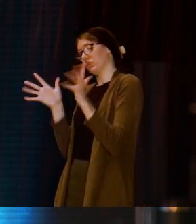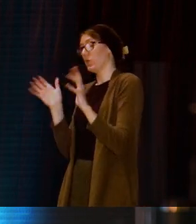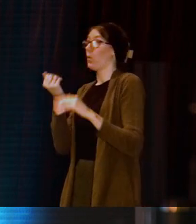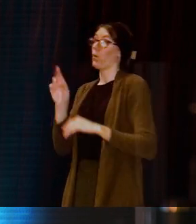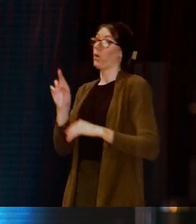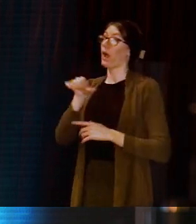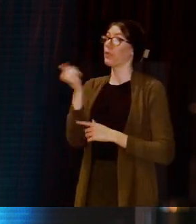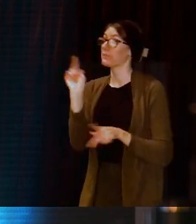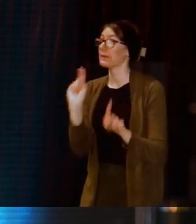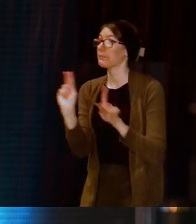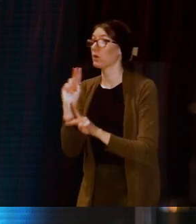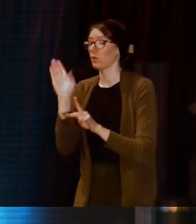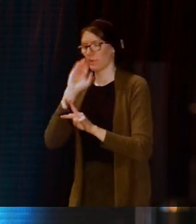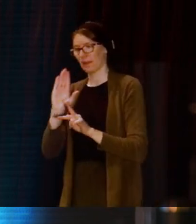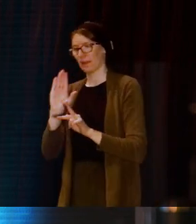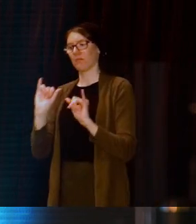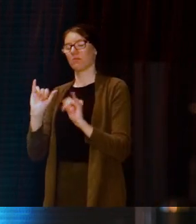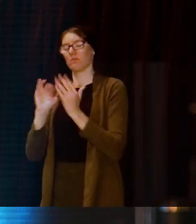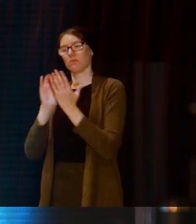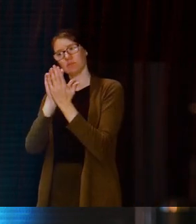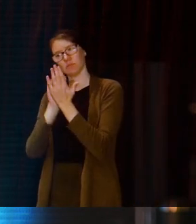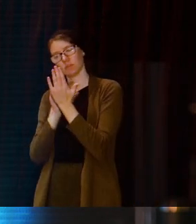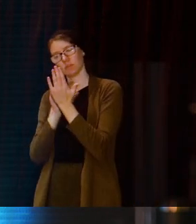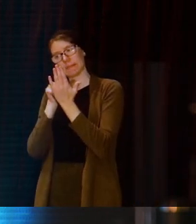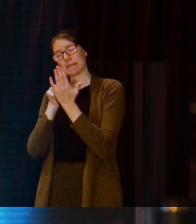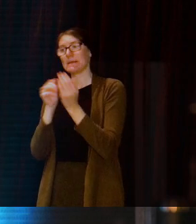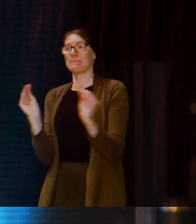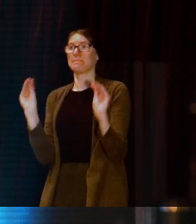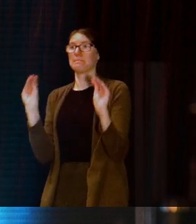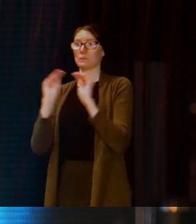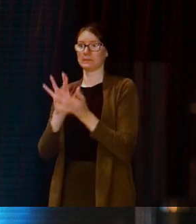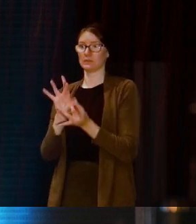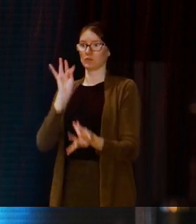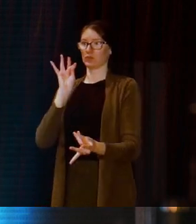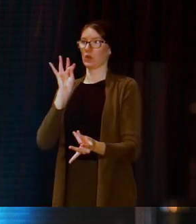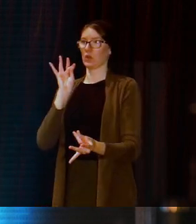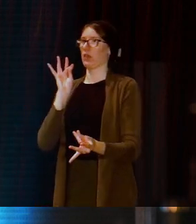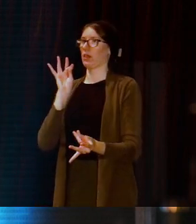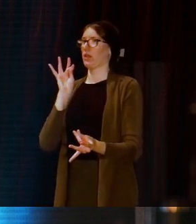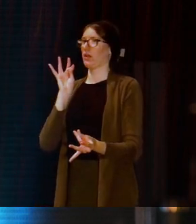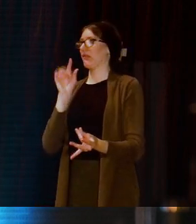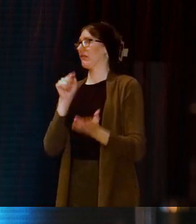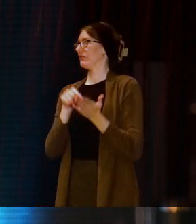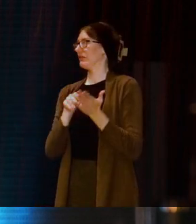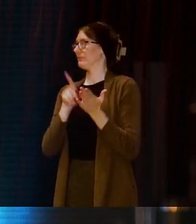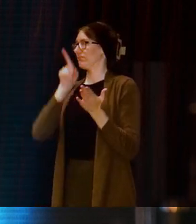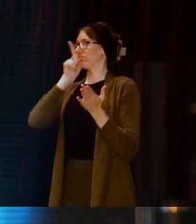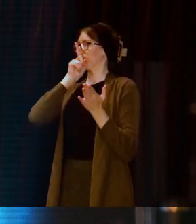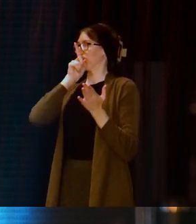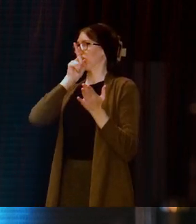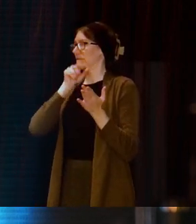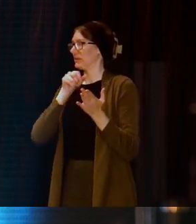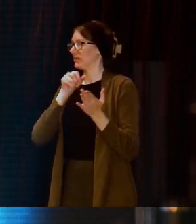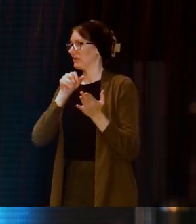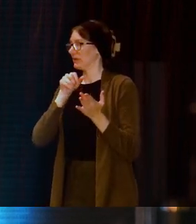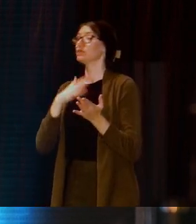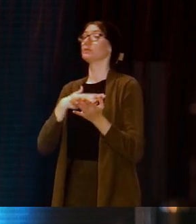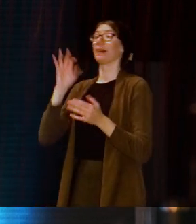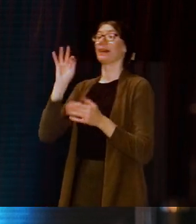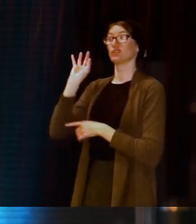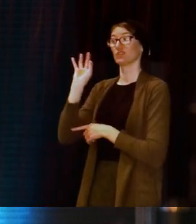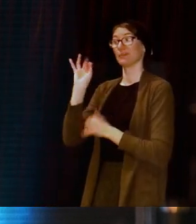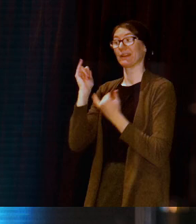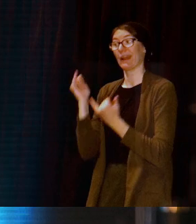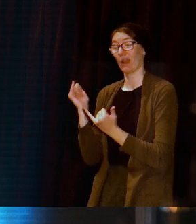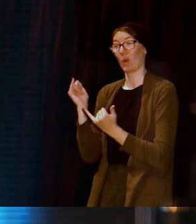take it and they're going to hyper-spiritualize things and begin to make it say things that it doesn't in fact say. So my sermon within